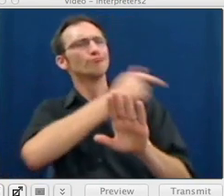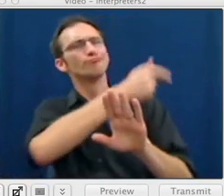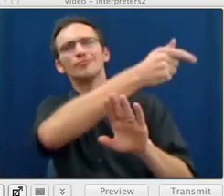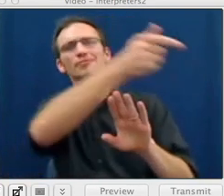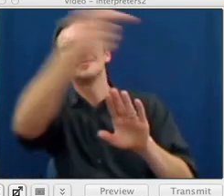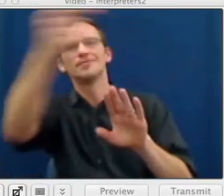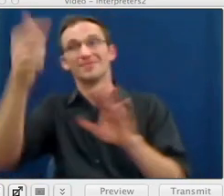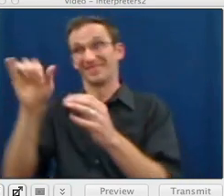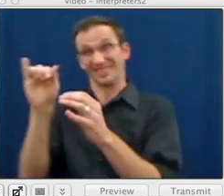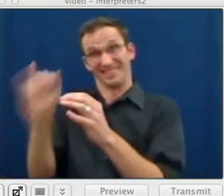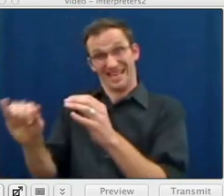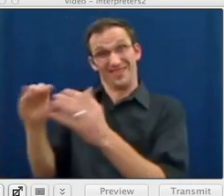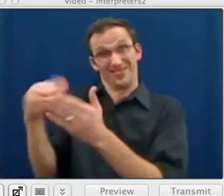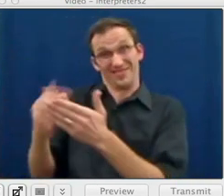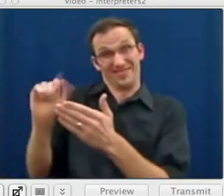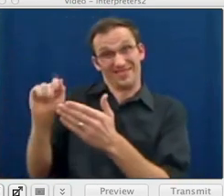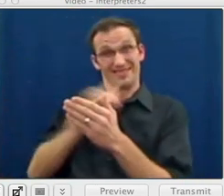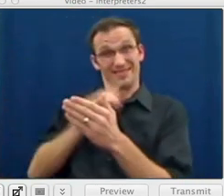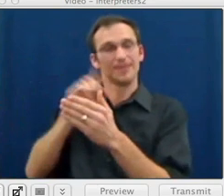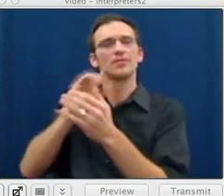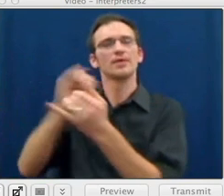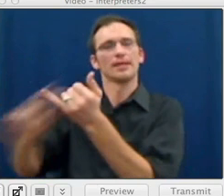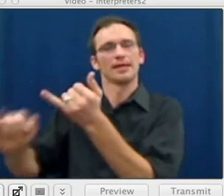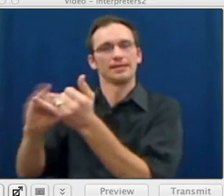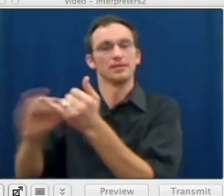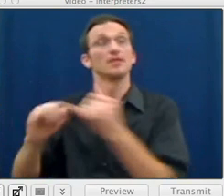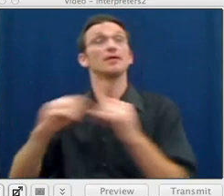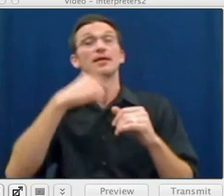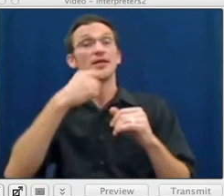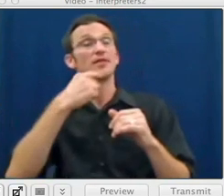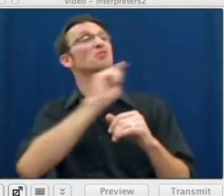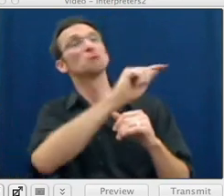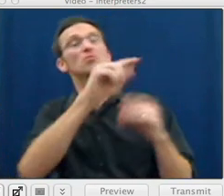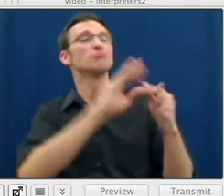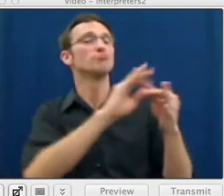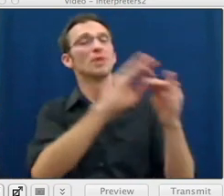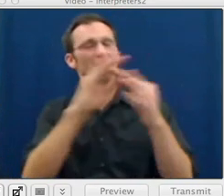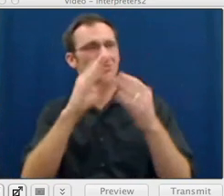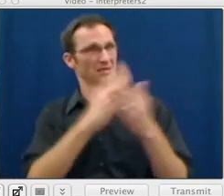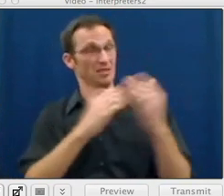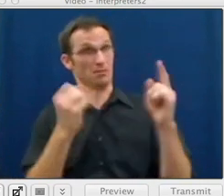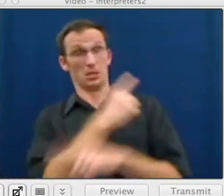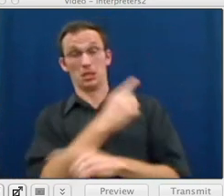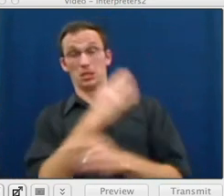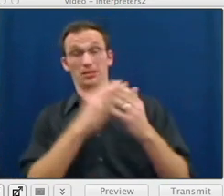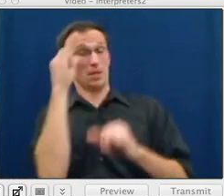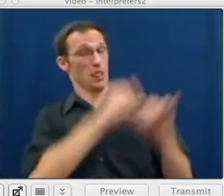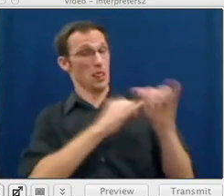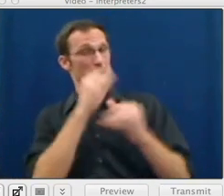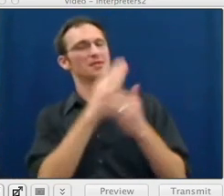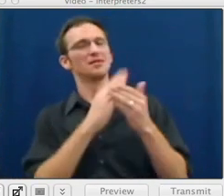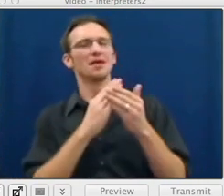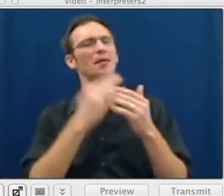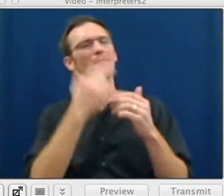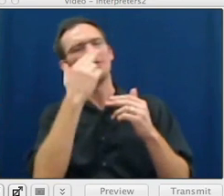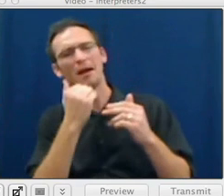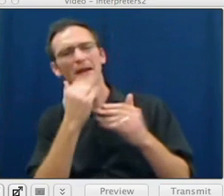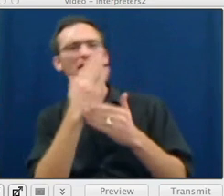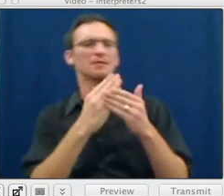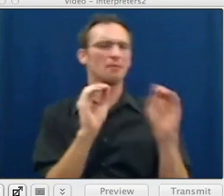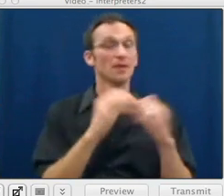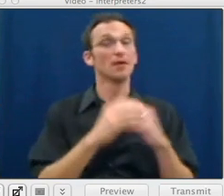herself. The hearing people are saying various things. Some of them are off the wall. Some of them are not off the wall. One of the women,